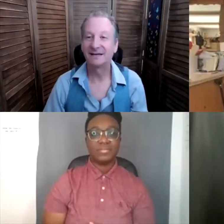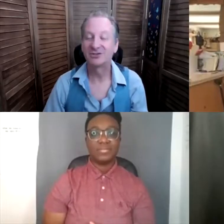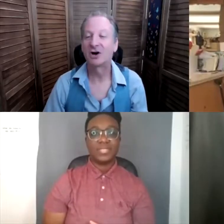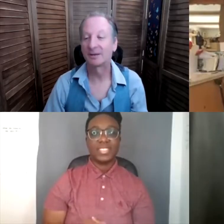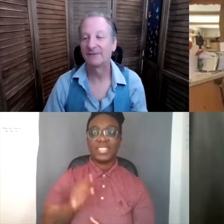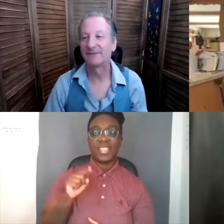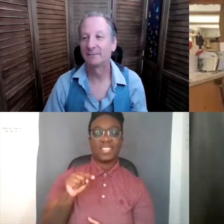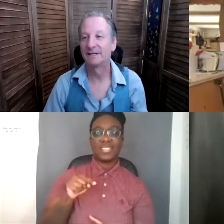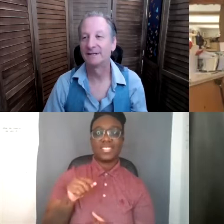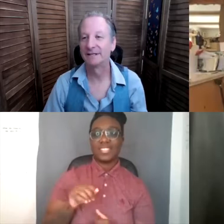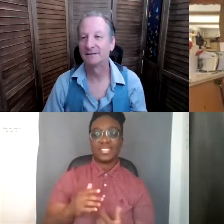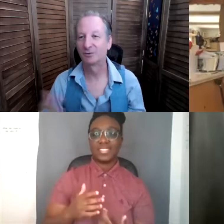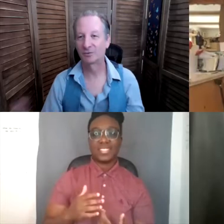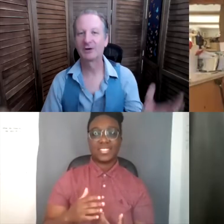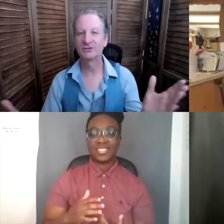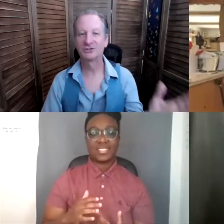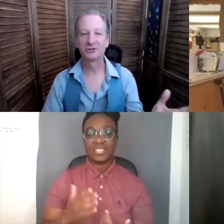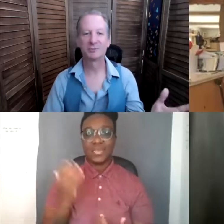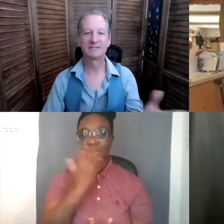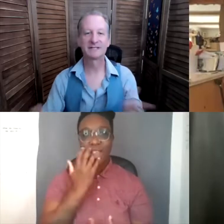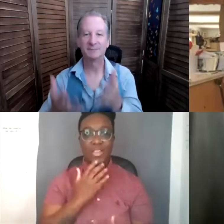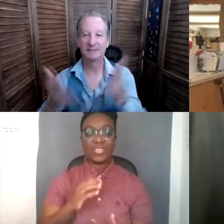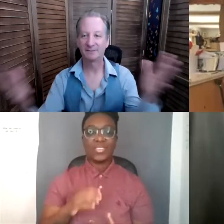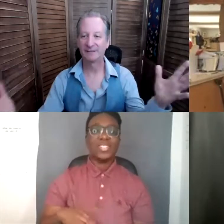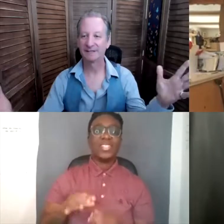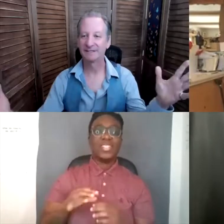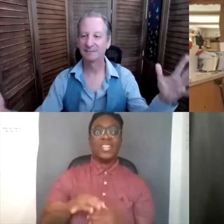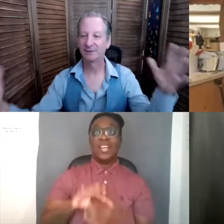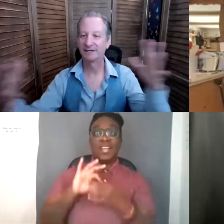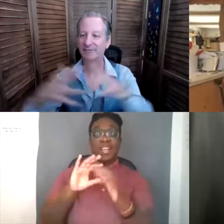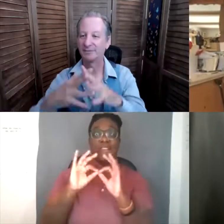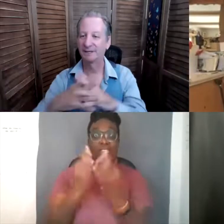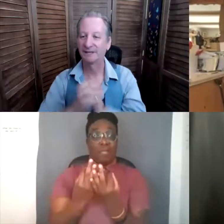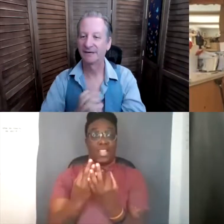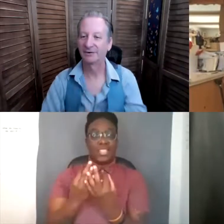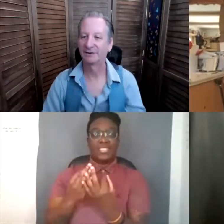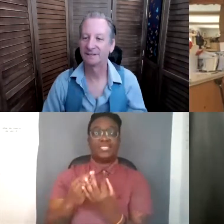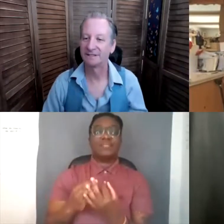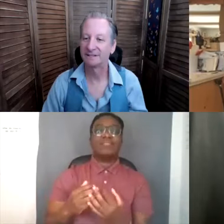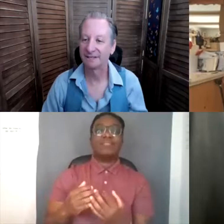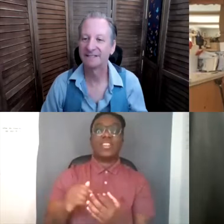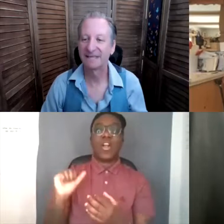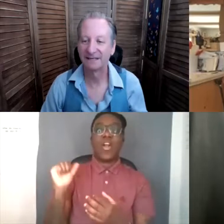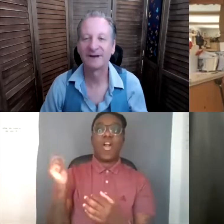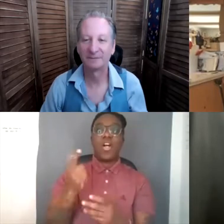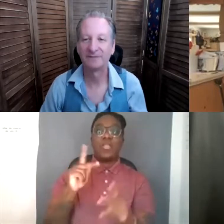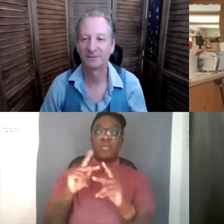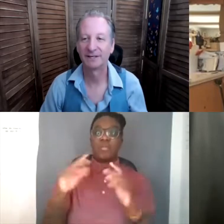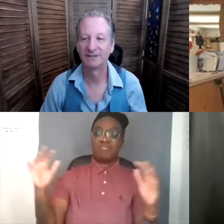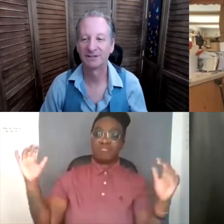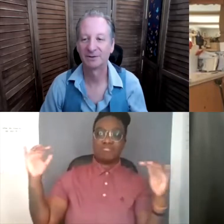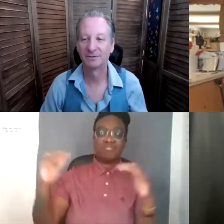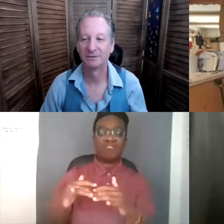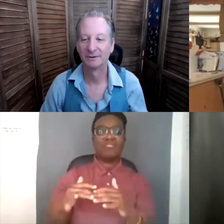is talk about a family. The Performing Arts Studio West and Meet the Biz and bringing everybody together is an extended family for